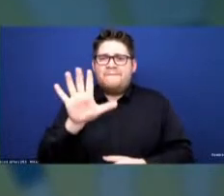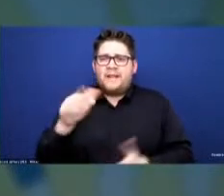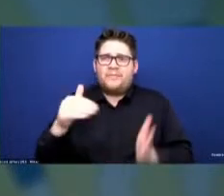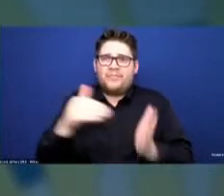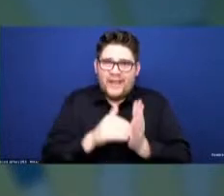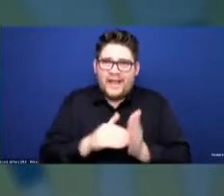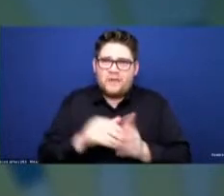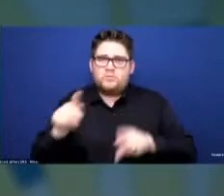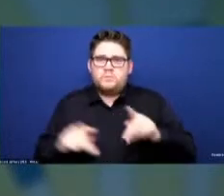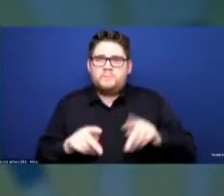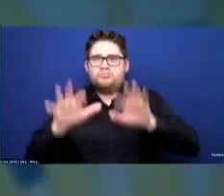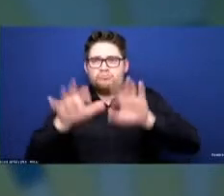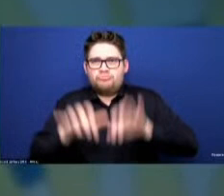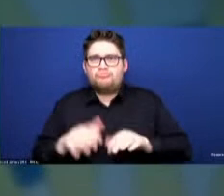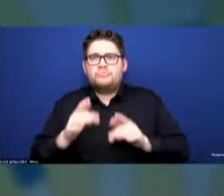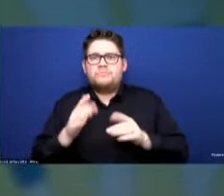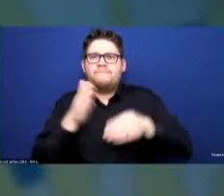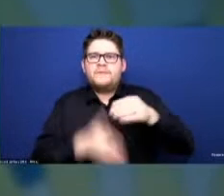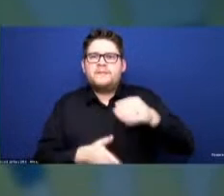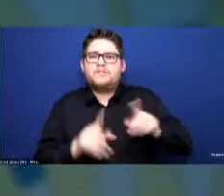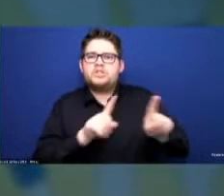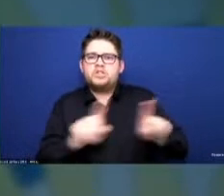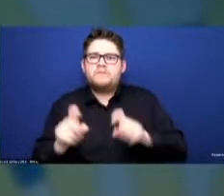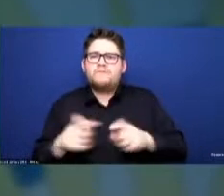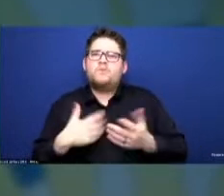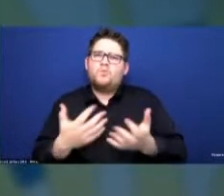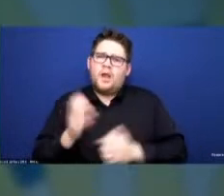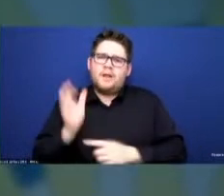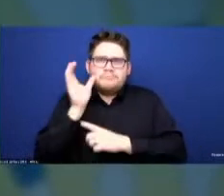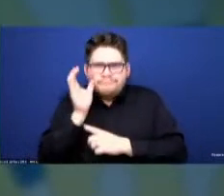that are impacting you most here in BC.